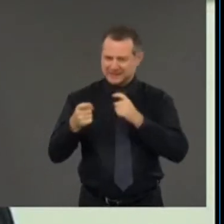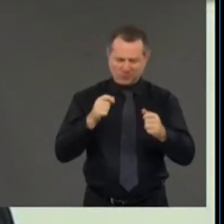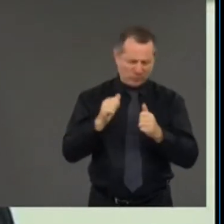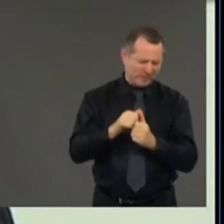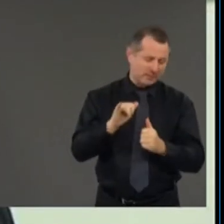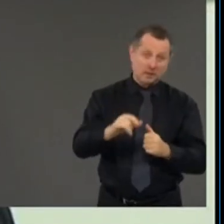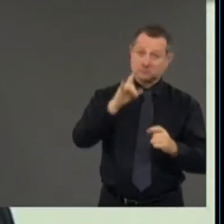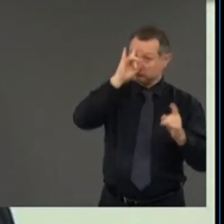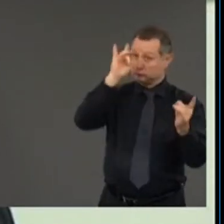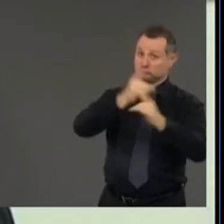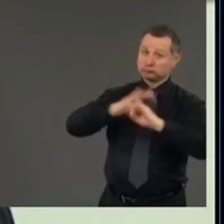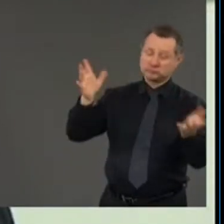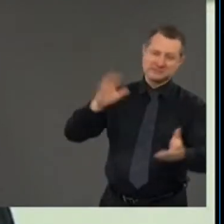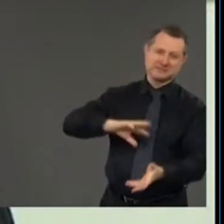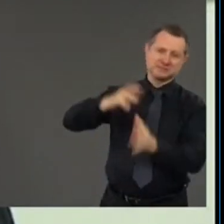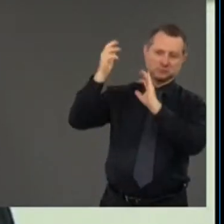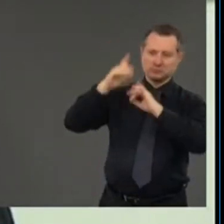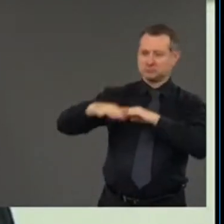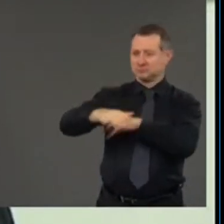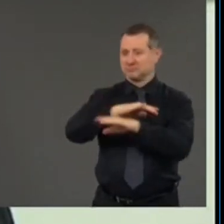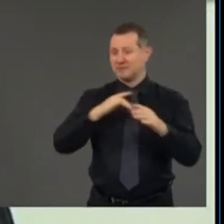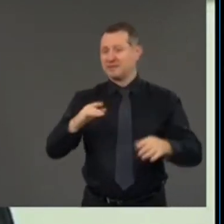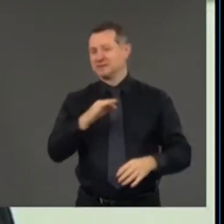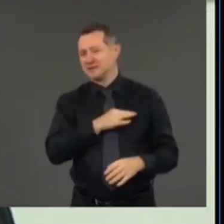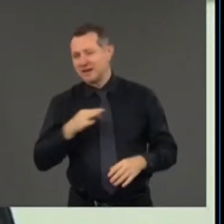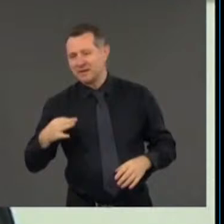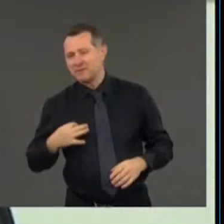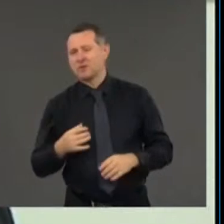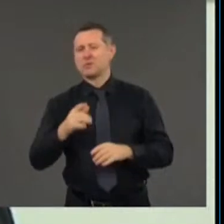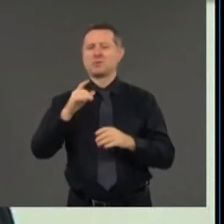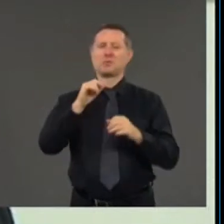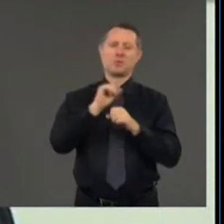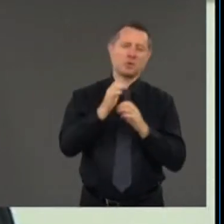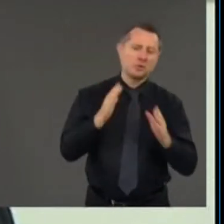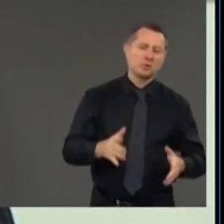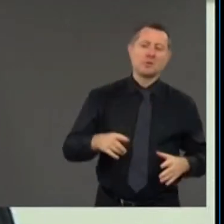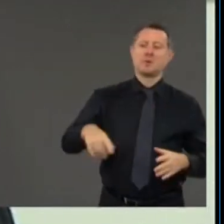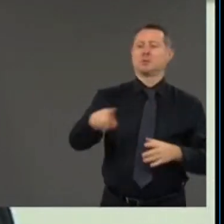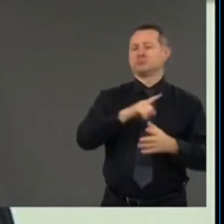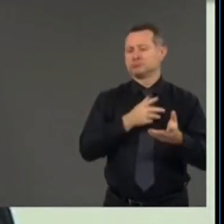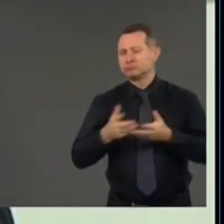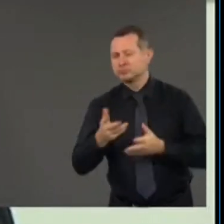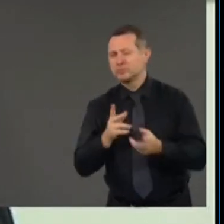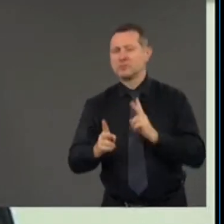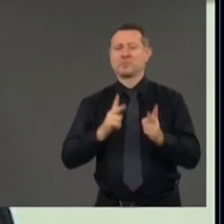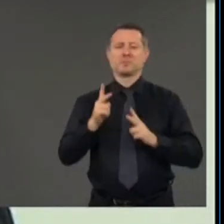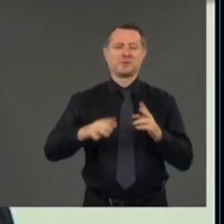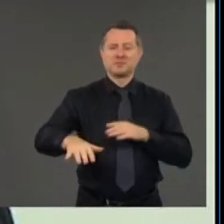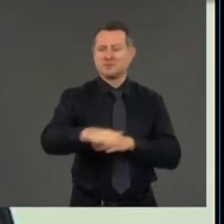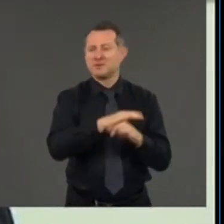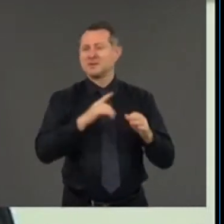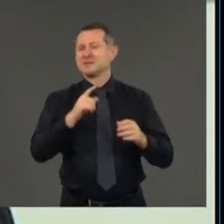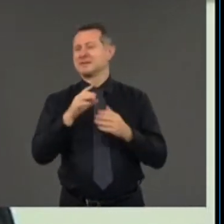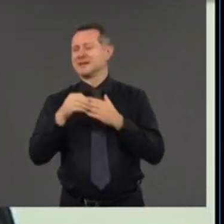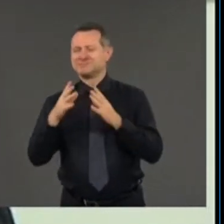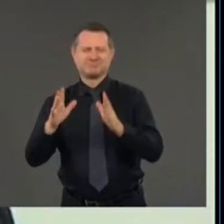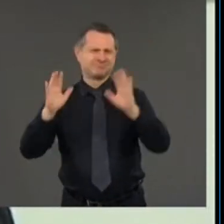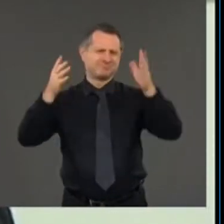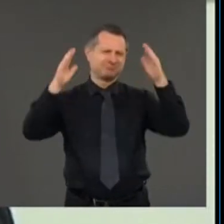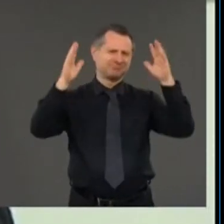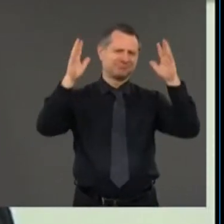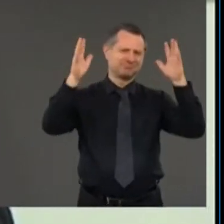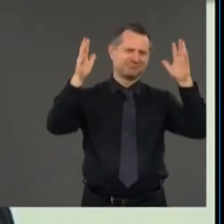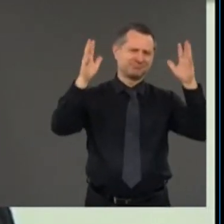and especially all of the staff, the frontline staff, and all of the leadership, because despite you